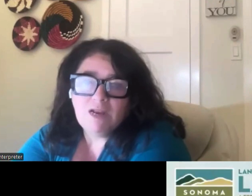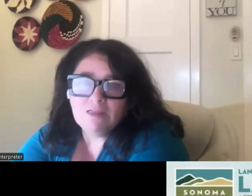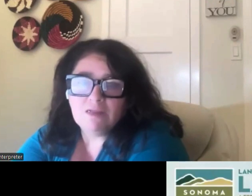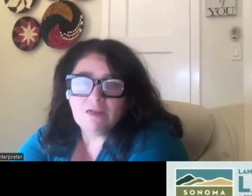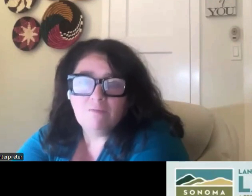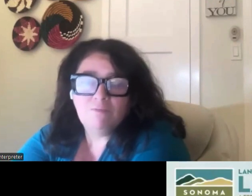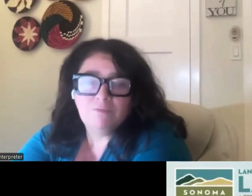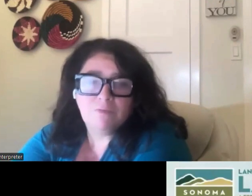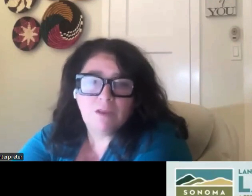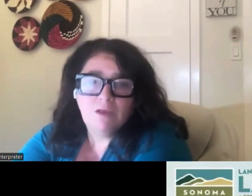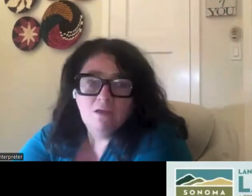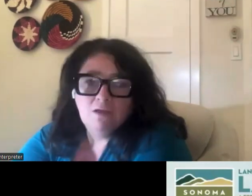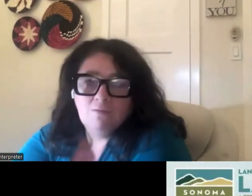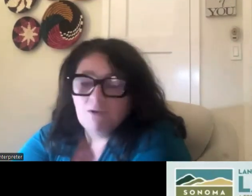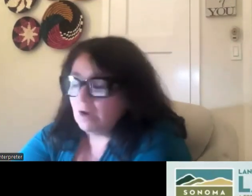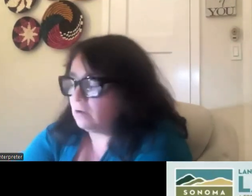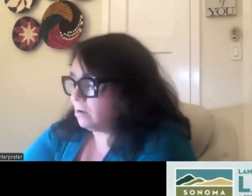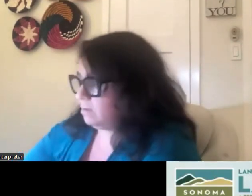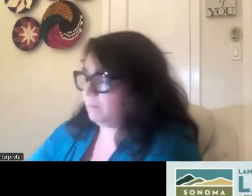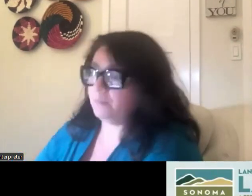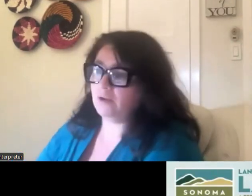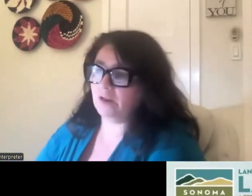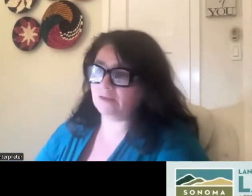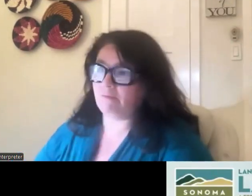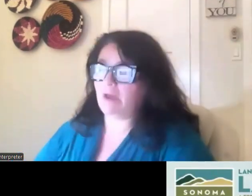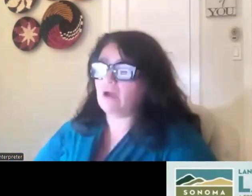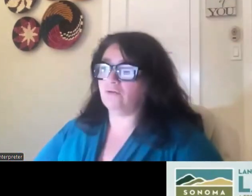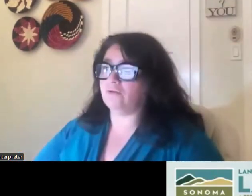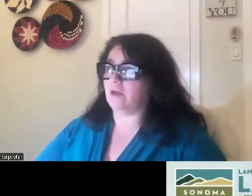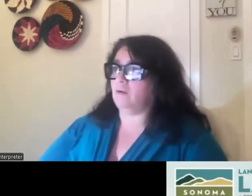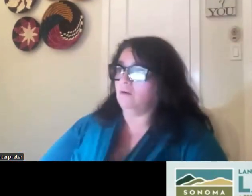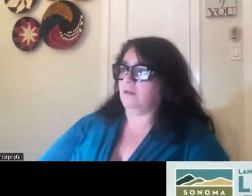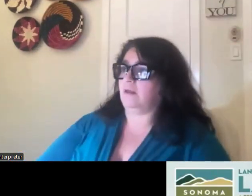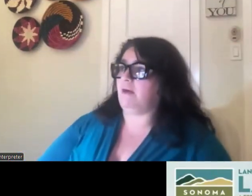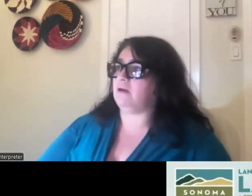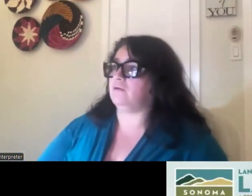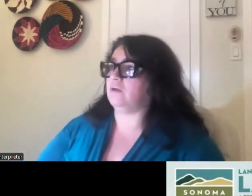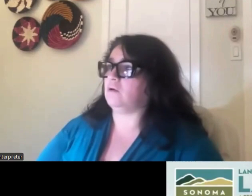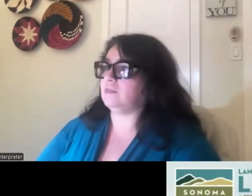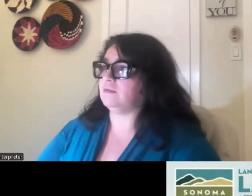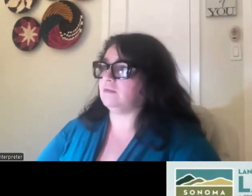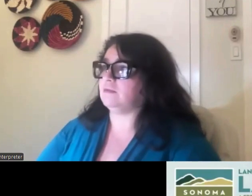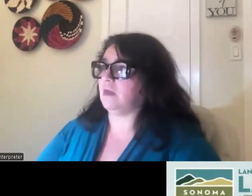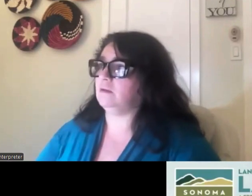but something that might be much more consequential for California in a similar vein